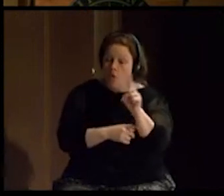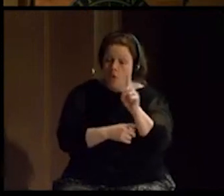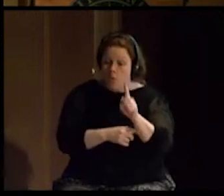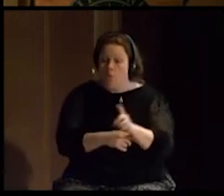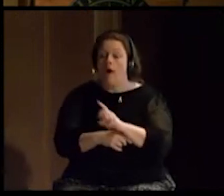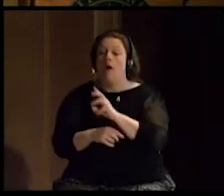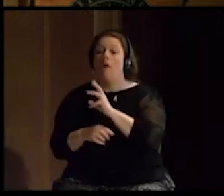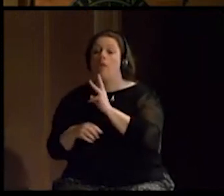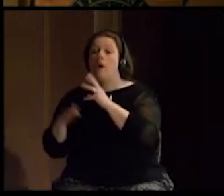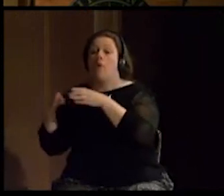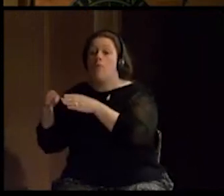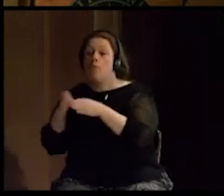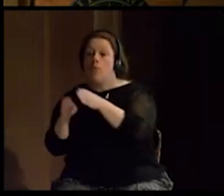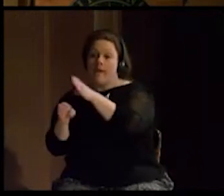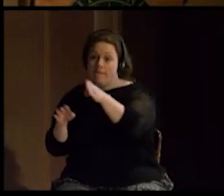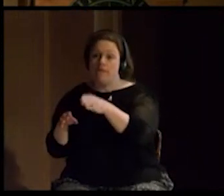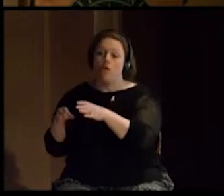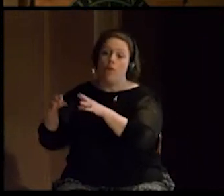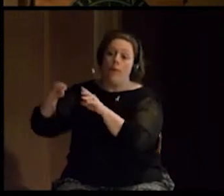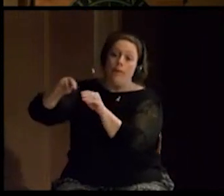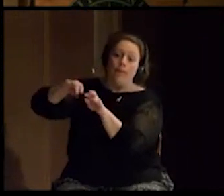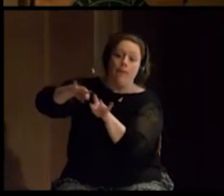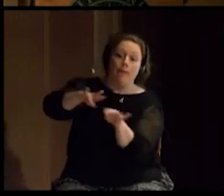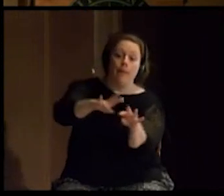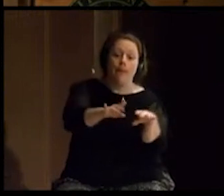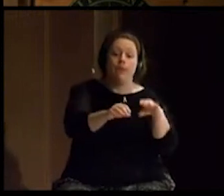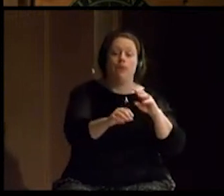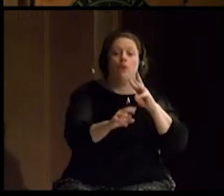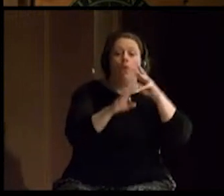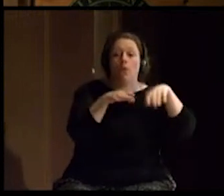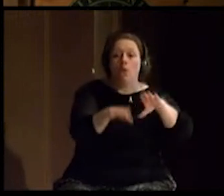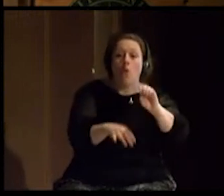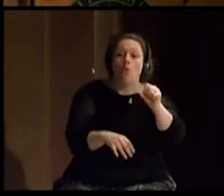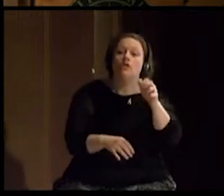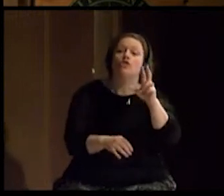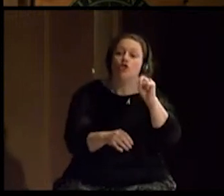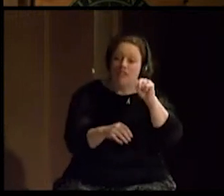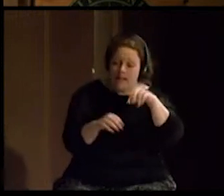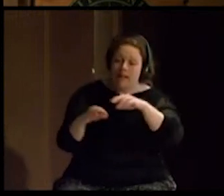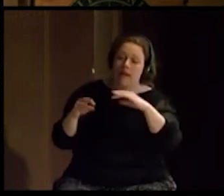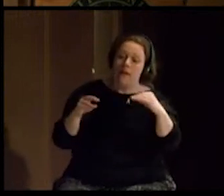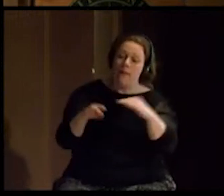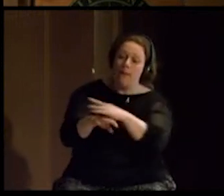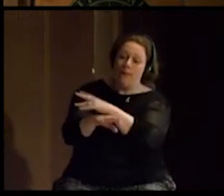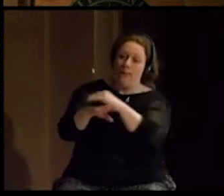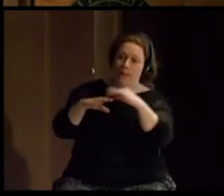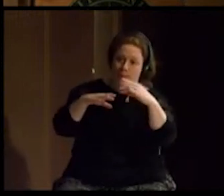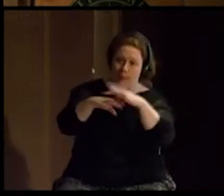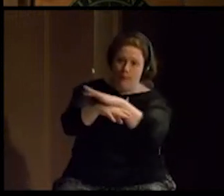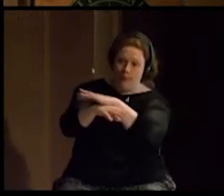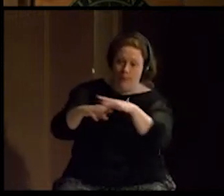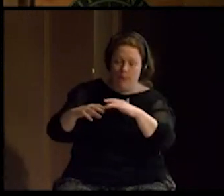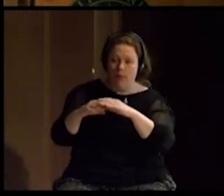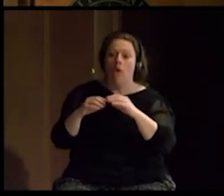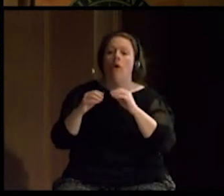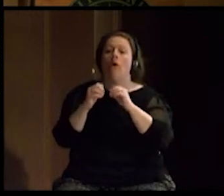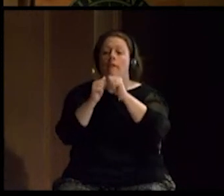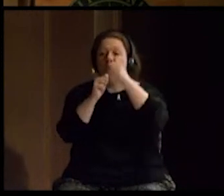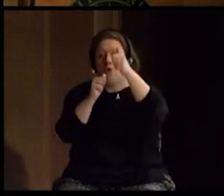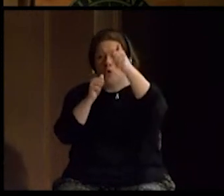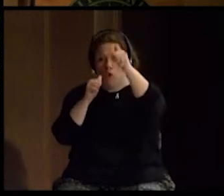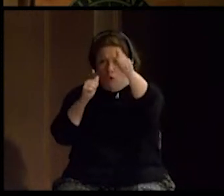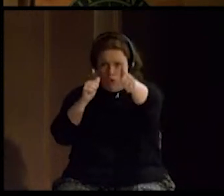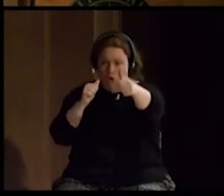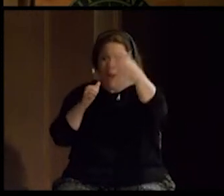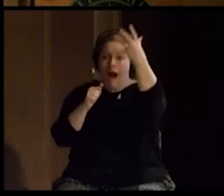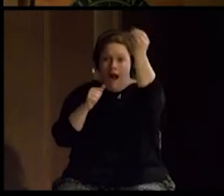ocean, and then declines to light or non-existent anymore the further away we get from shore. And